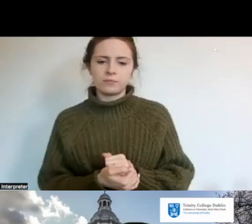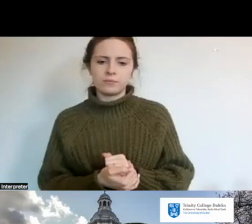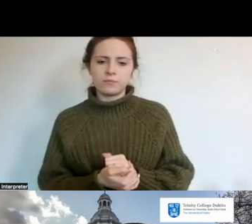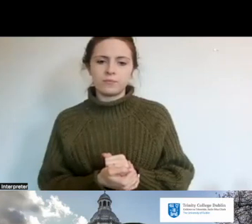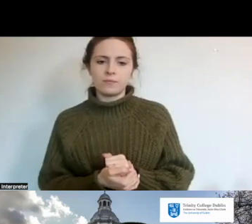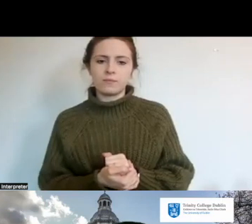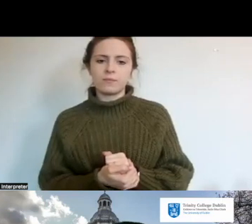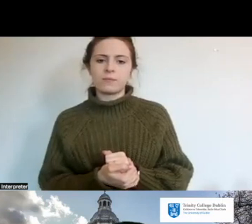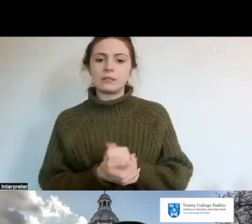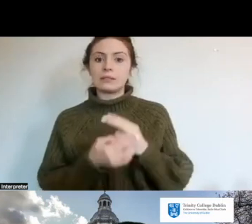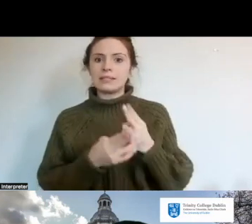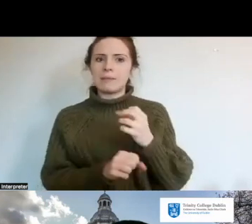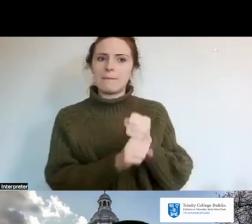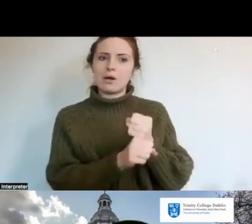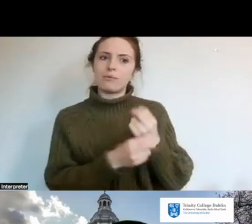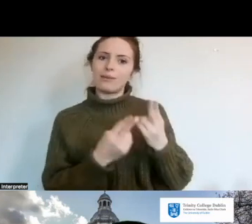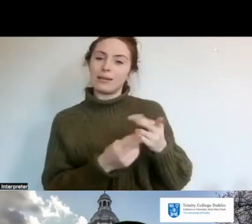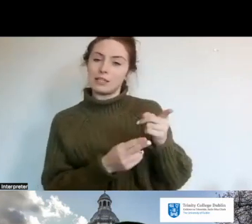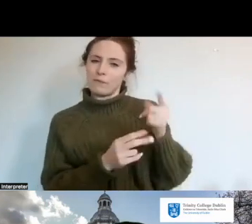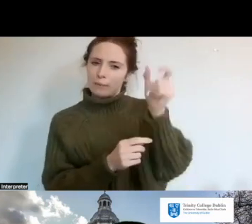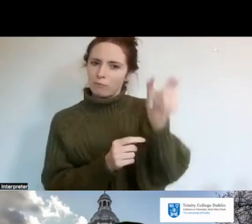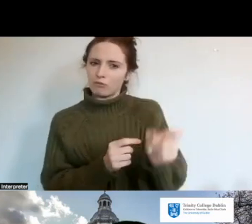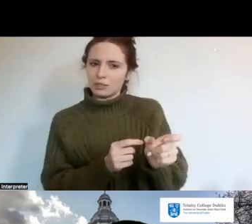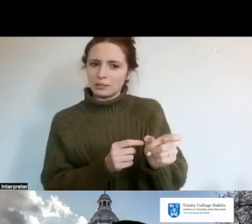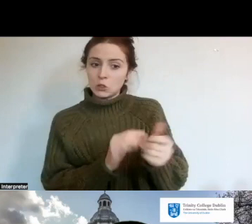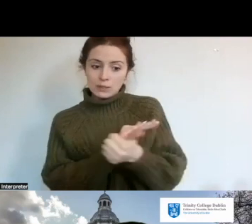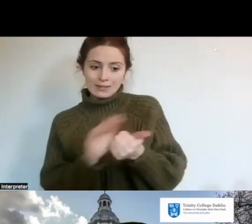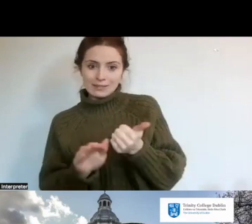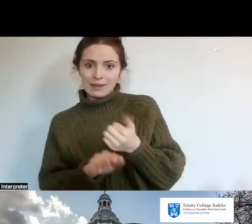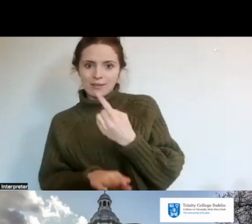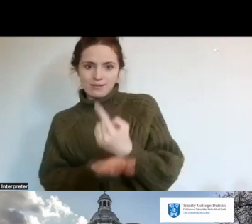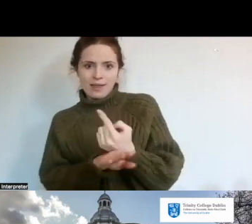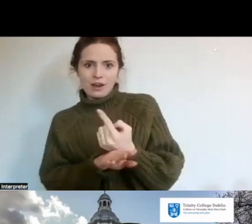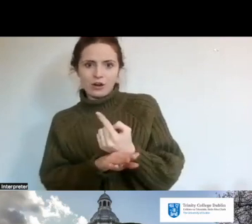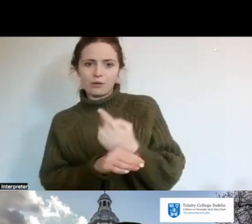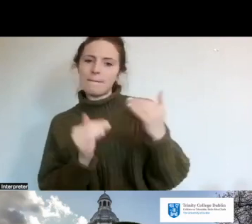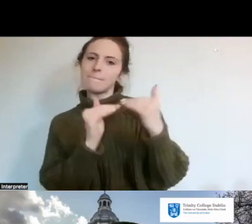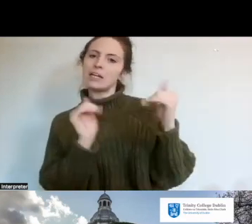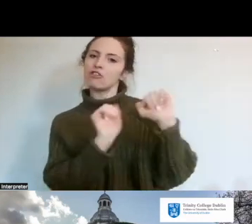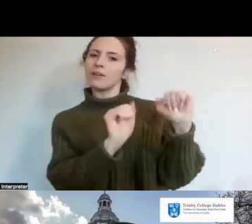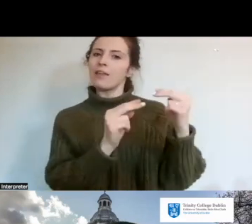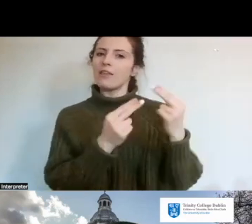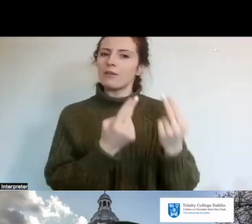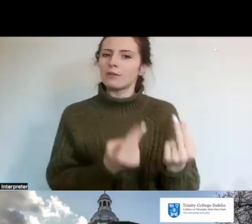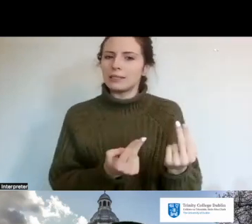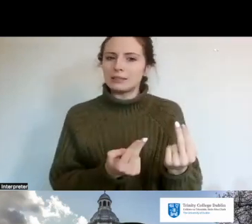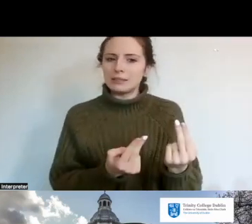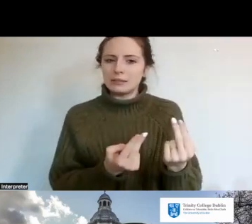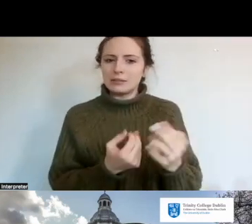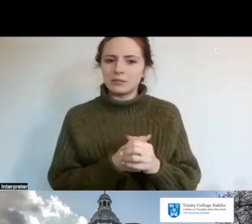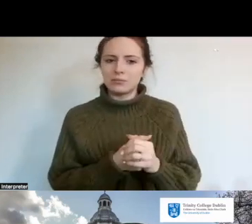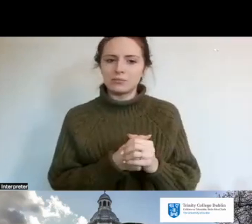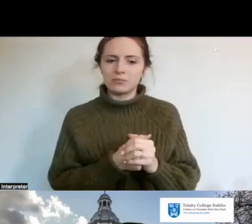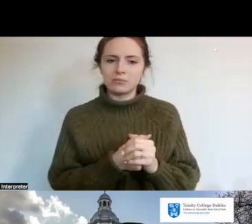person, and so skills need to be available that match the needs. There needs to be an interdisciplinary